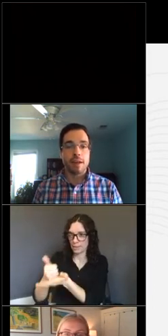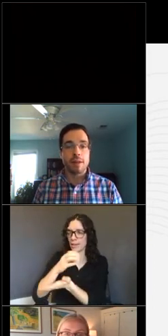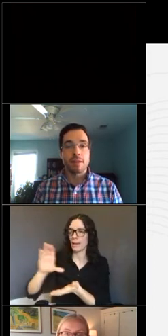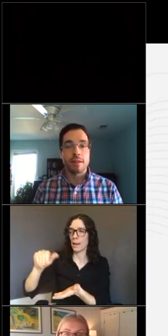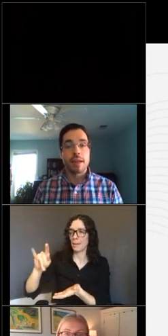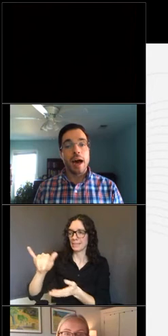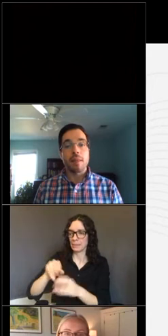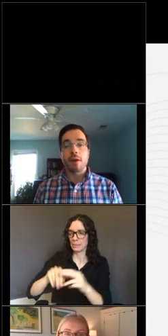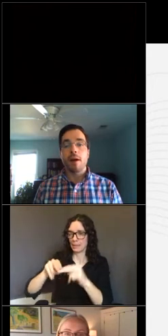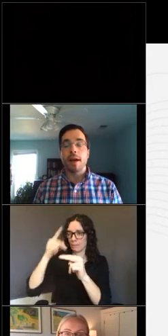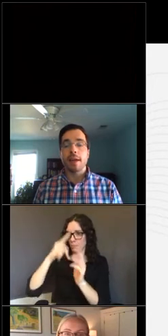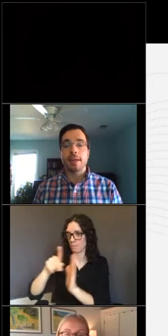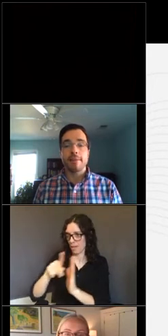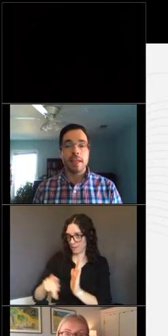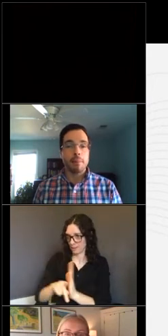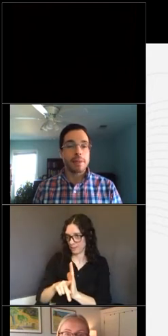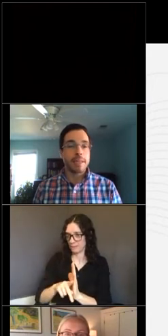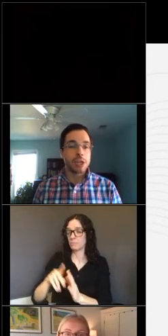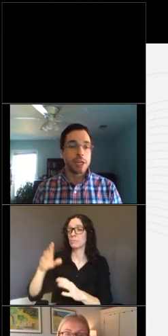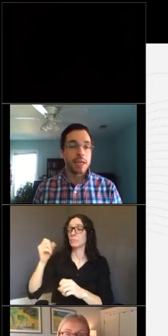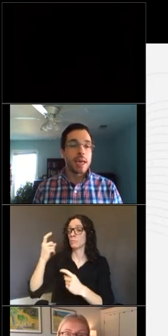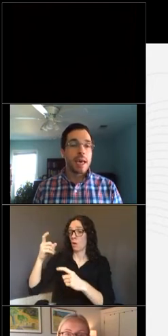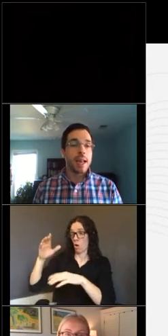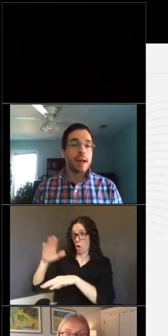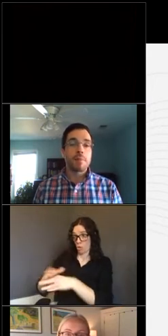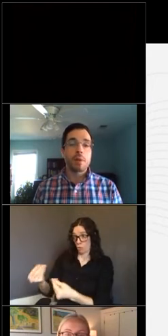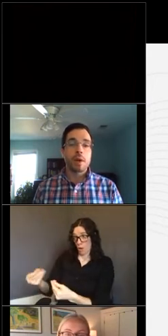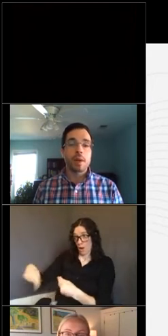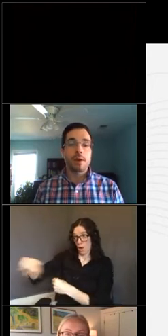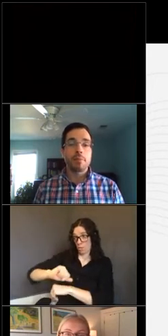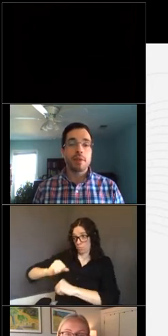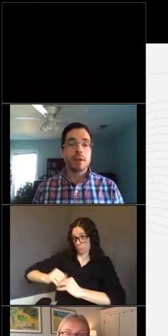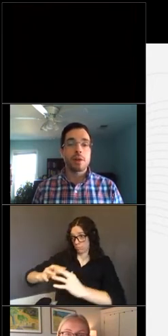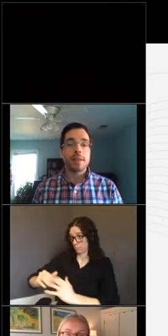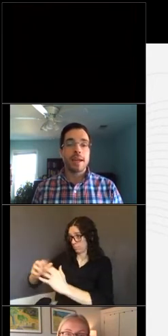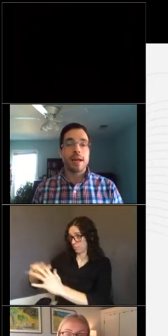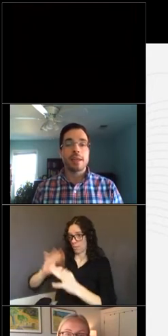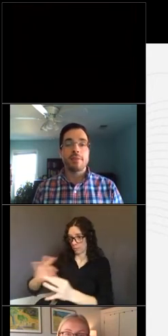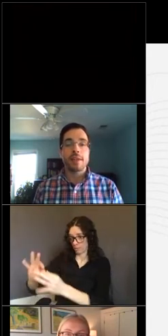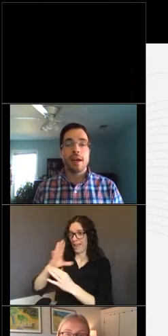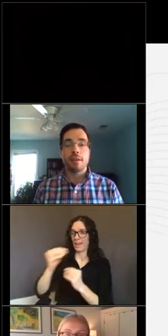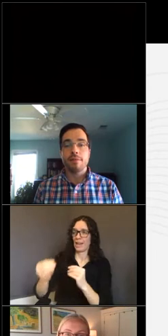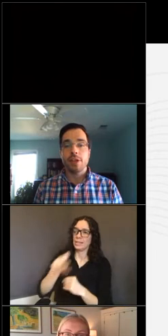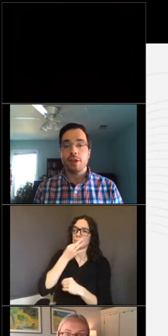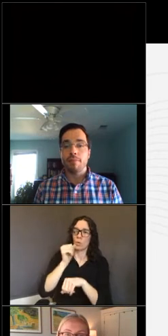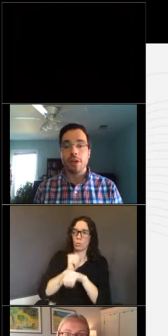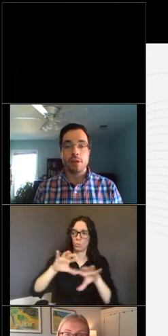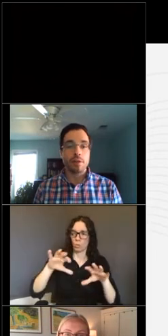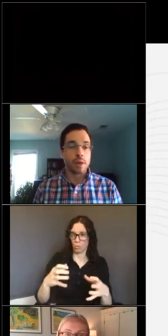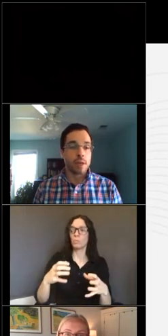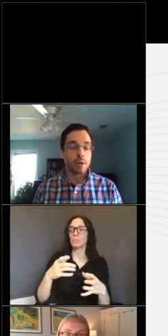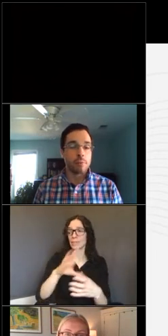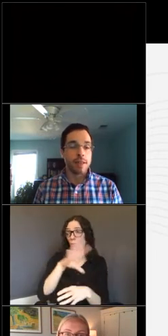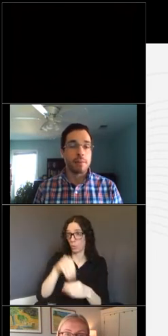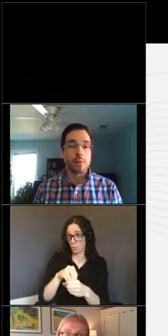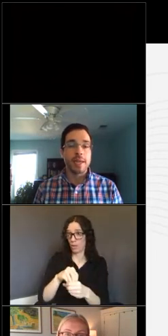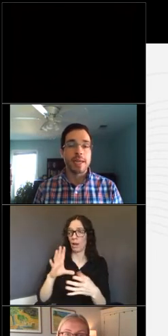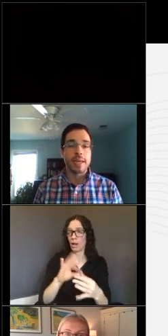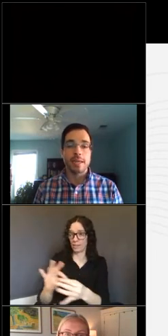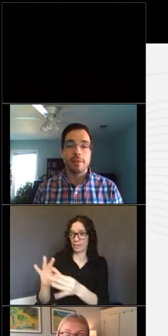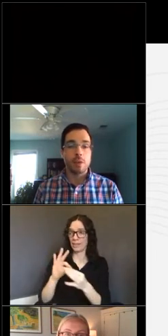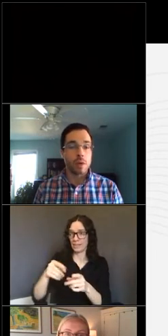policy advancements, on-the-ground connectivity implementation, and expert working groups, including the Connectivity Conservation Specialist Working Group